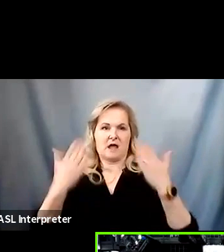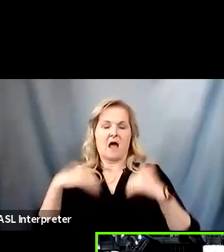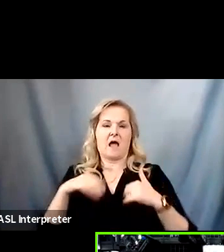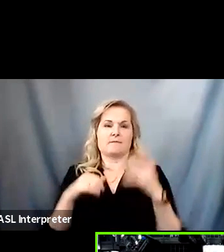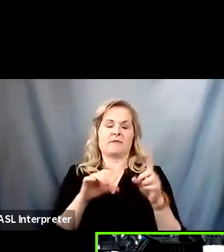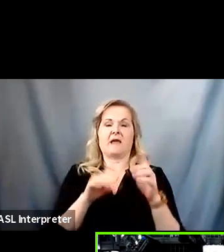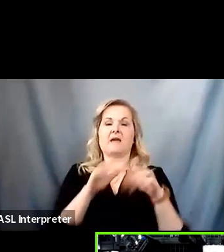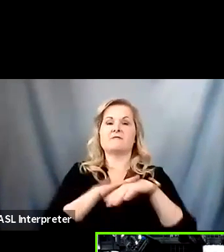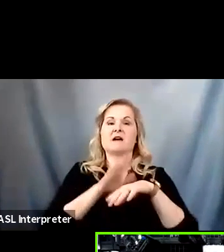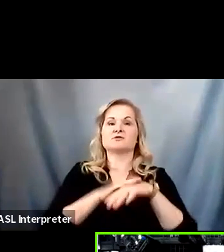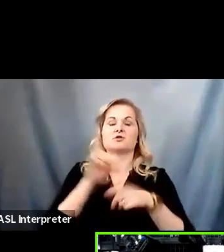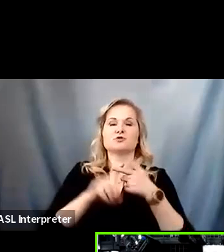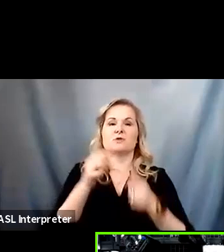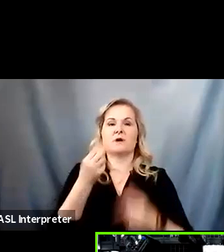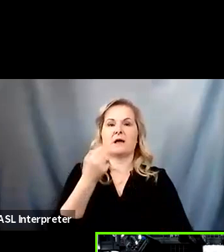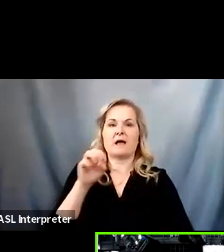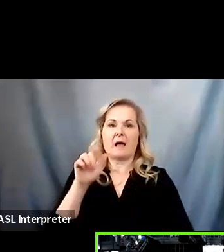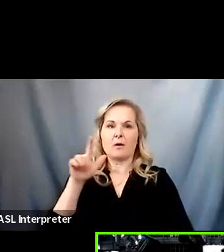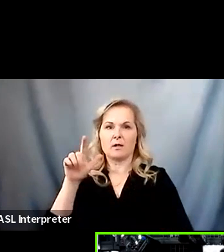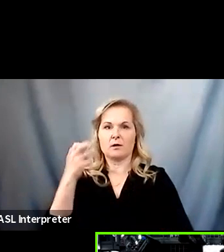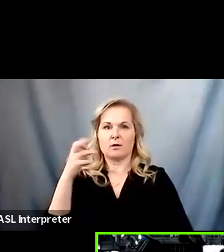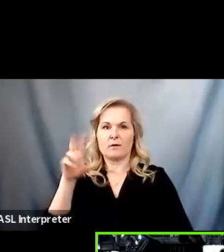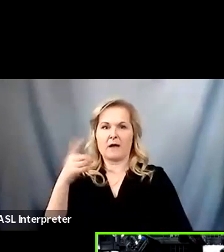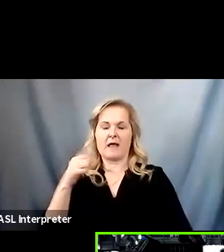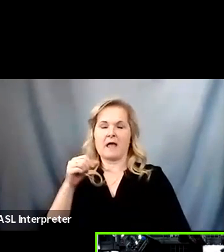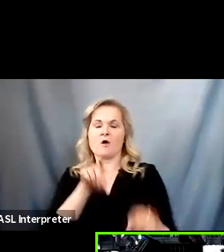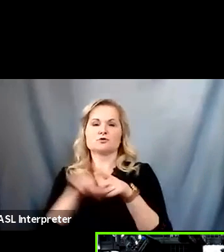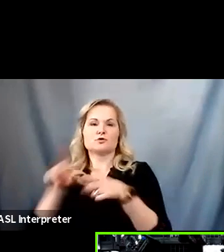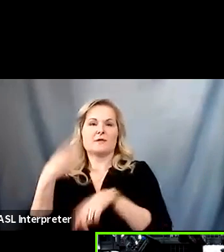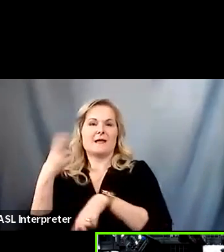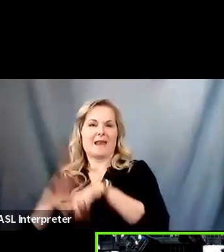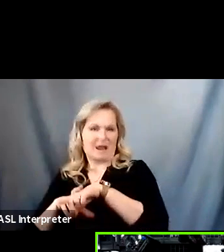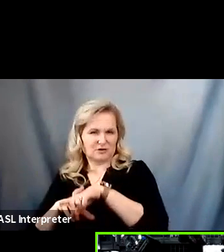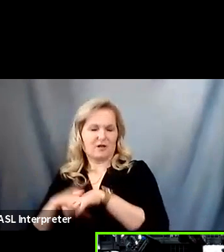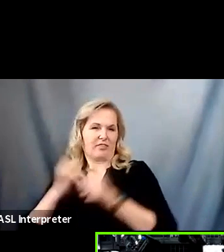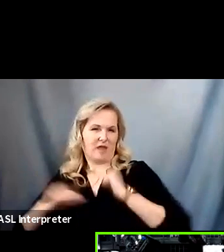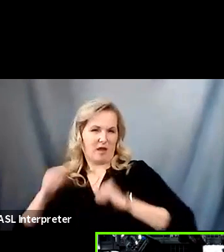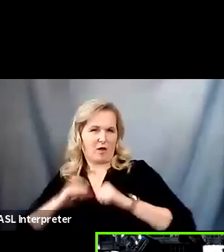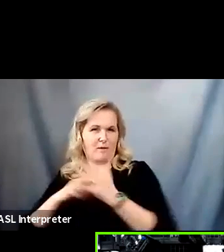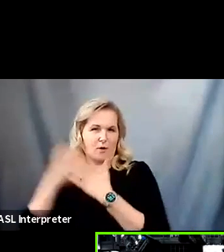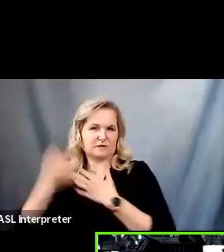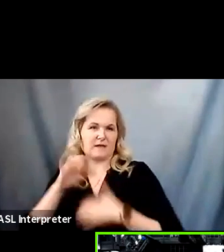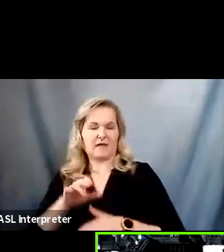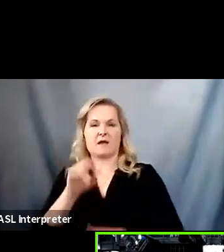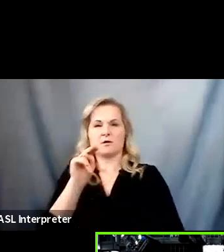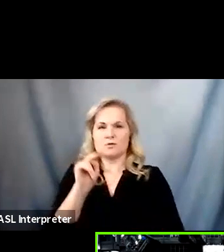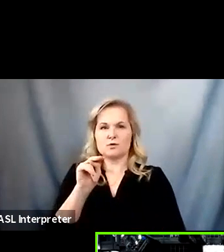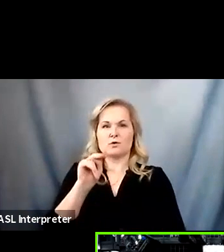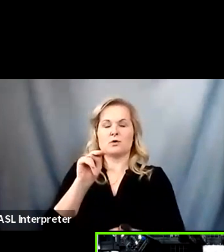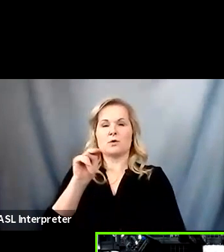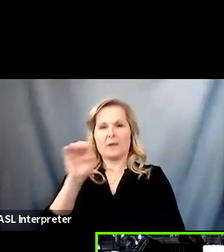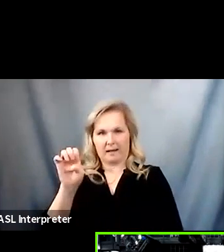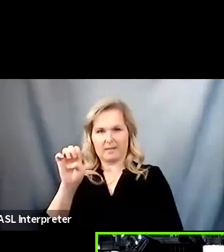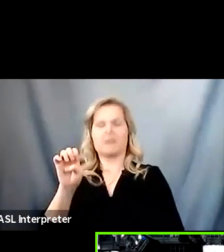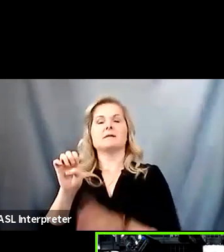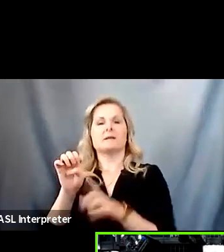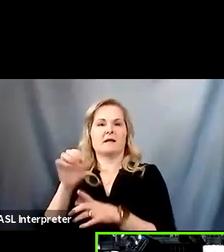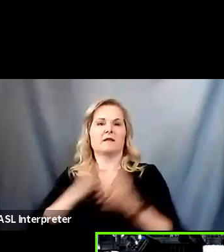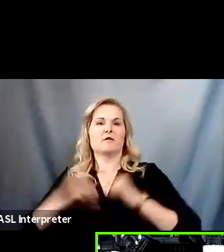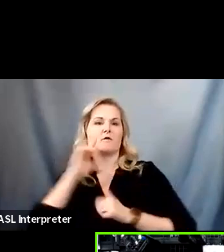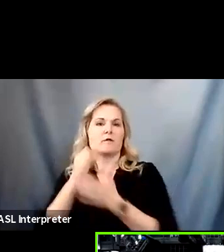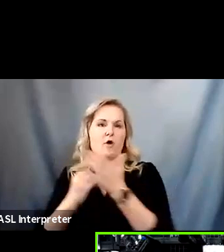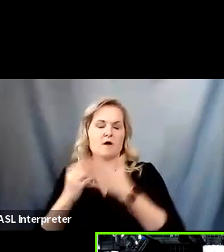I am an advisor for the National Theater Project with NAFA, the New England Foundation for the Arts. I'm an advisor for the